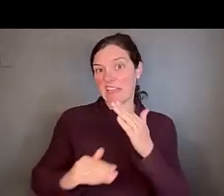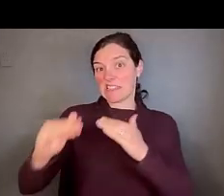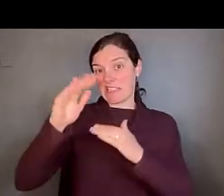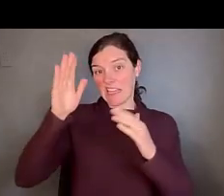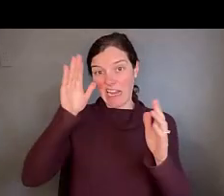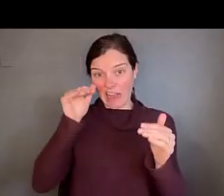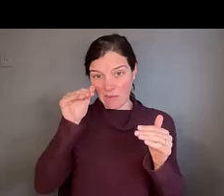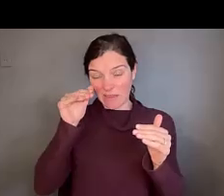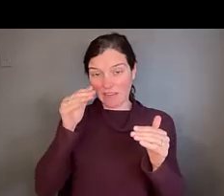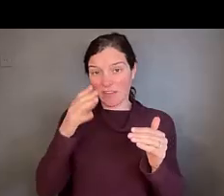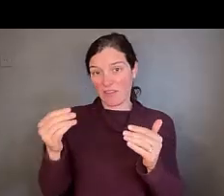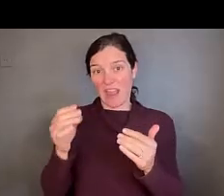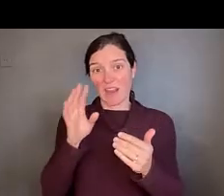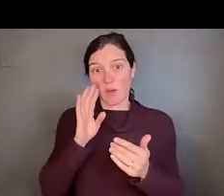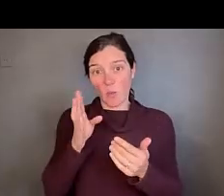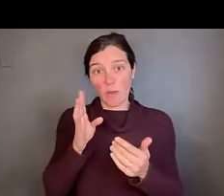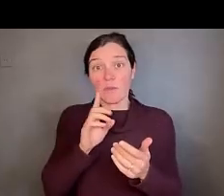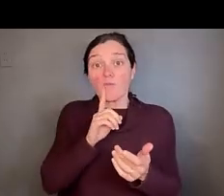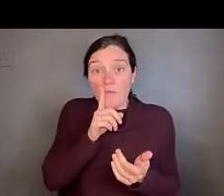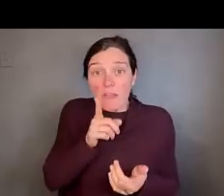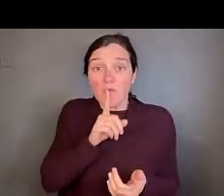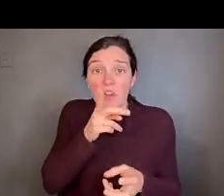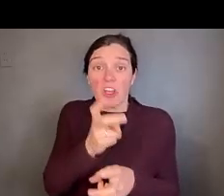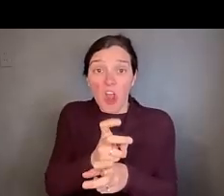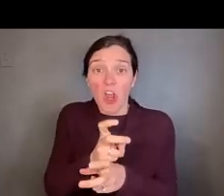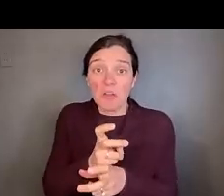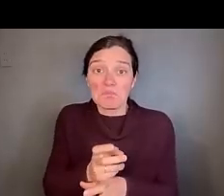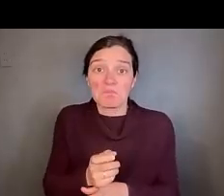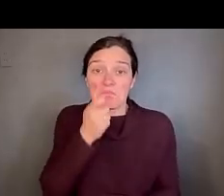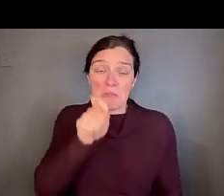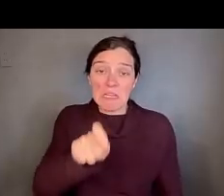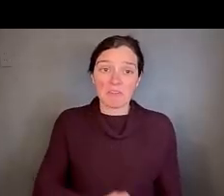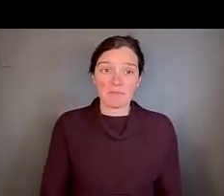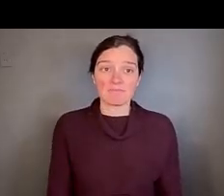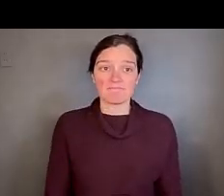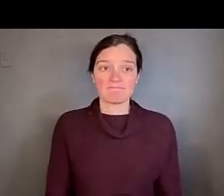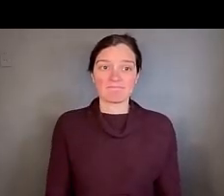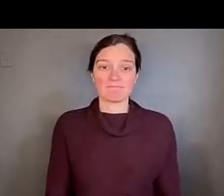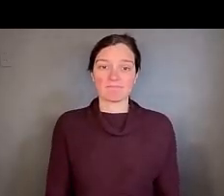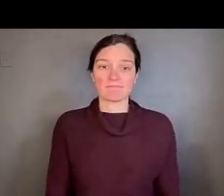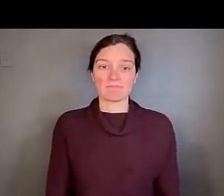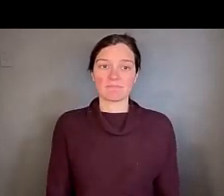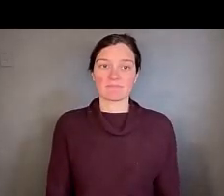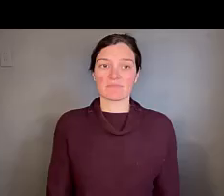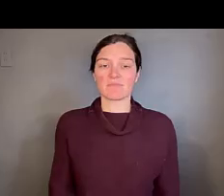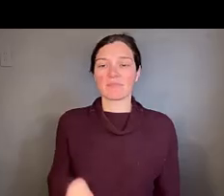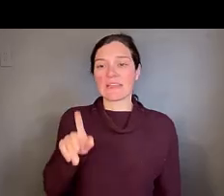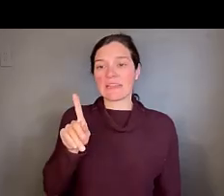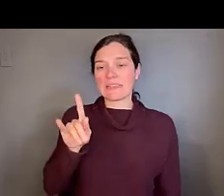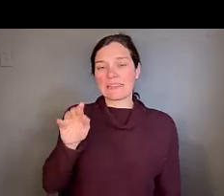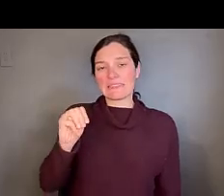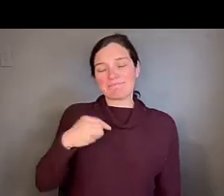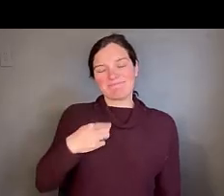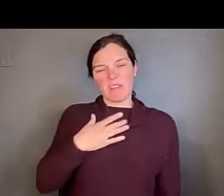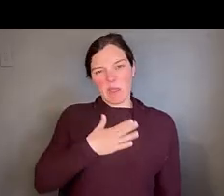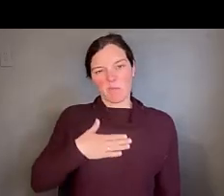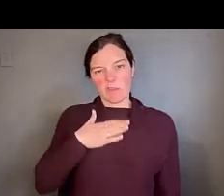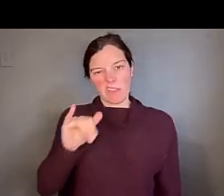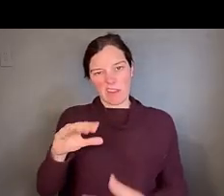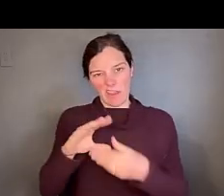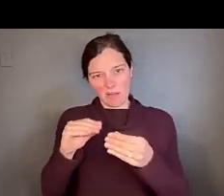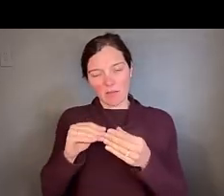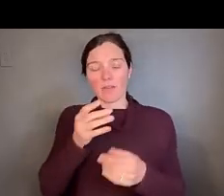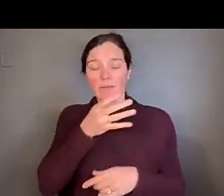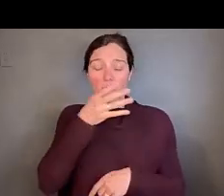expectations. And it's going to be really, really hard. Yeah, I appreciate that, Kevin. As Kristen said, we've got rural hospitals